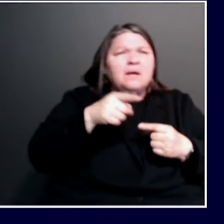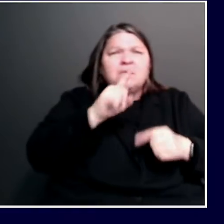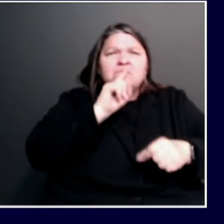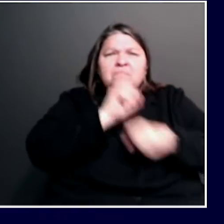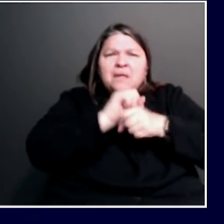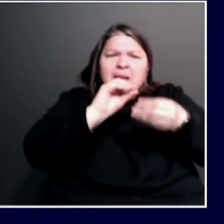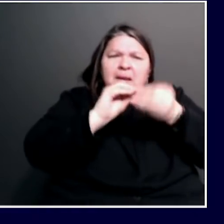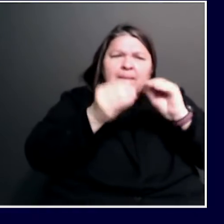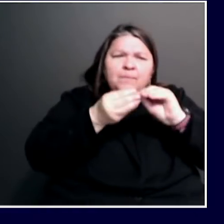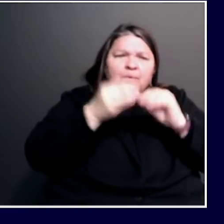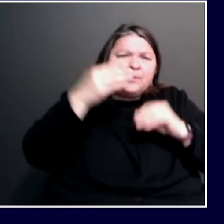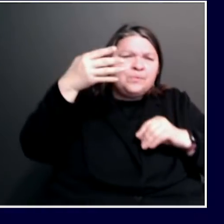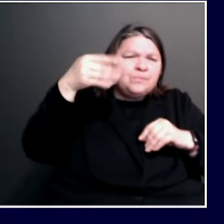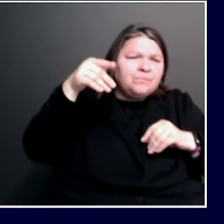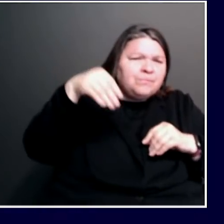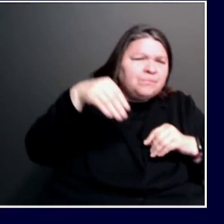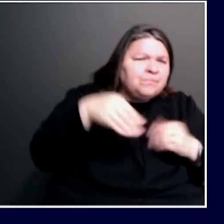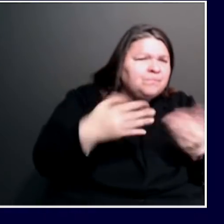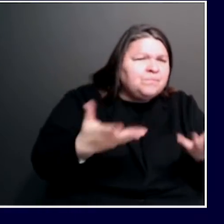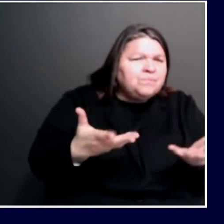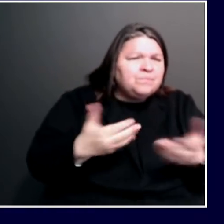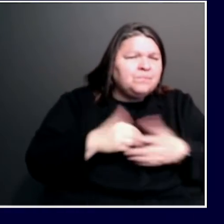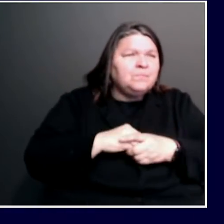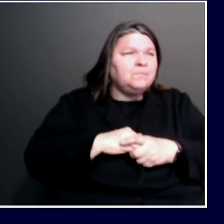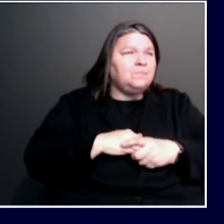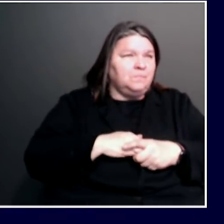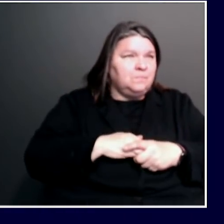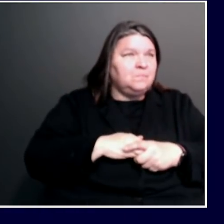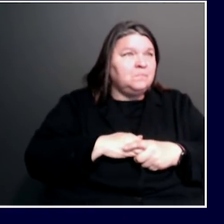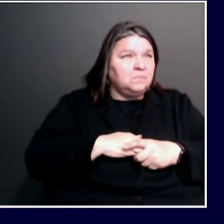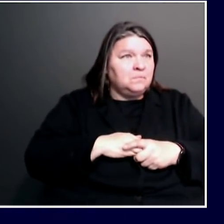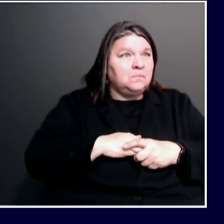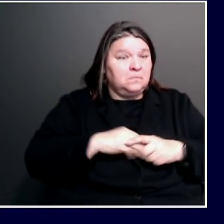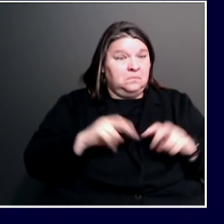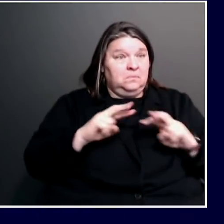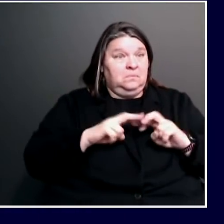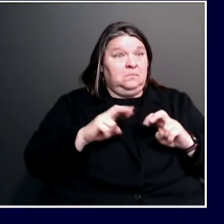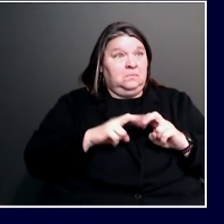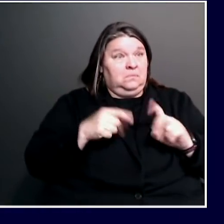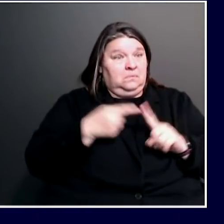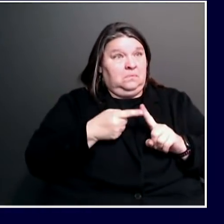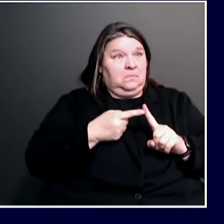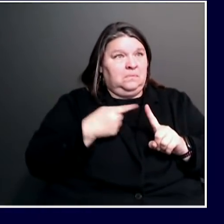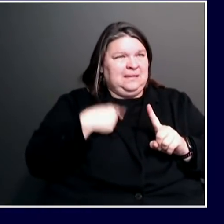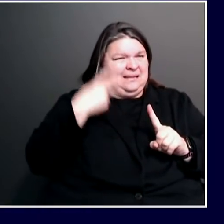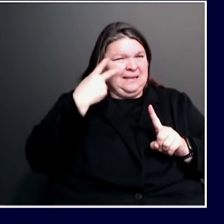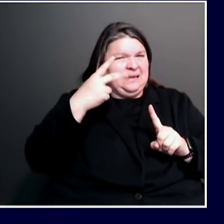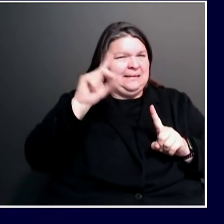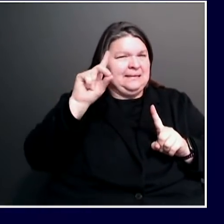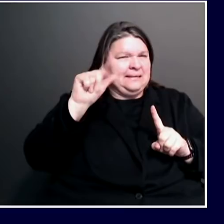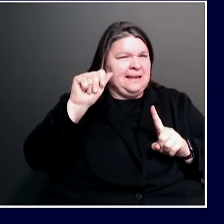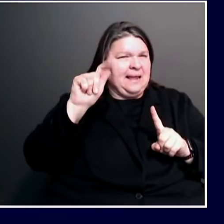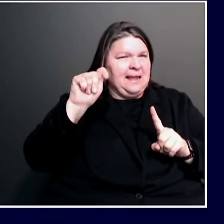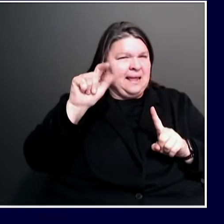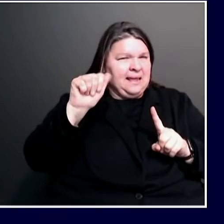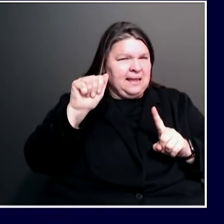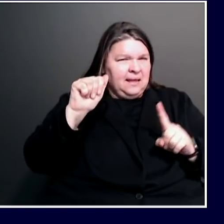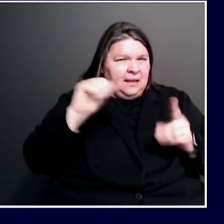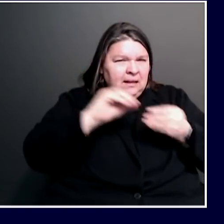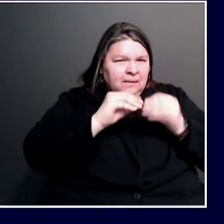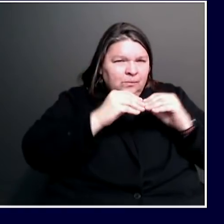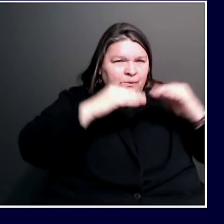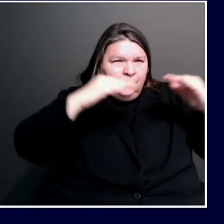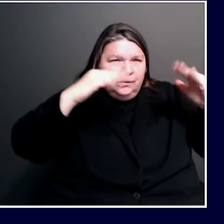think what we're looking for is continuation of the data. So we've got now about an incubation period's worth of